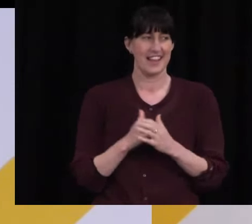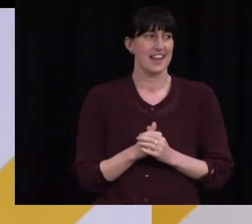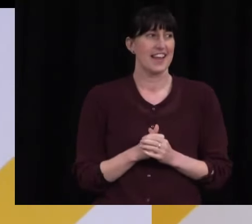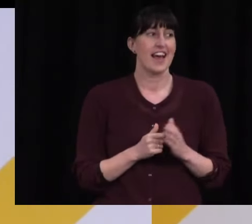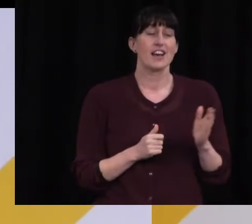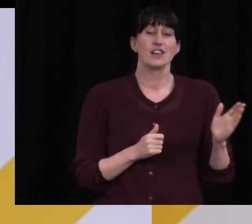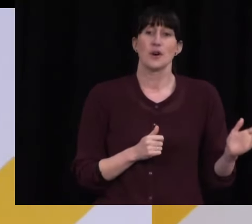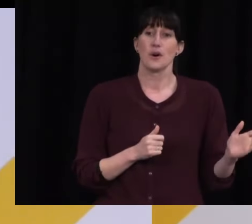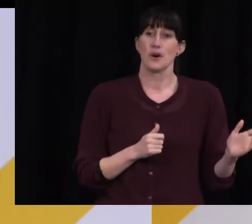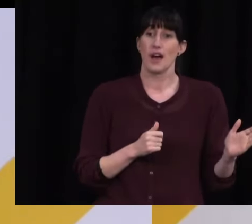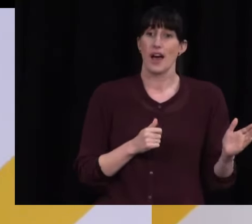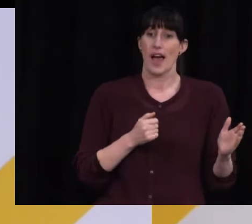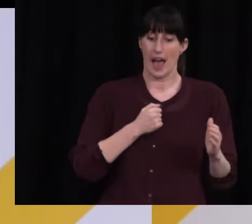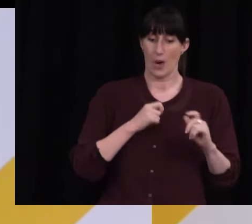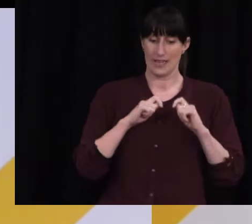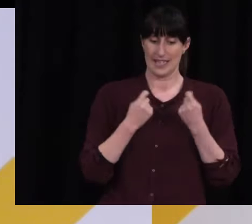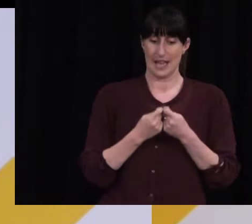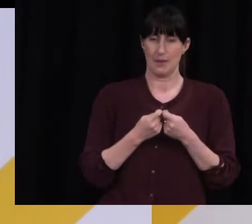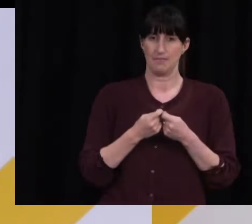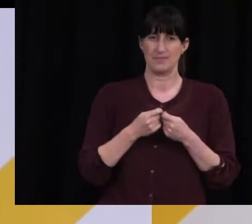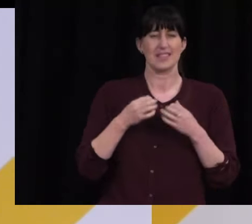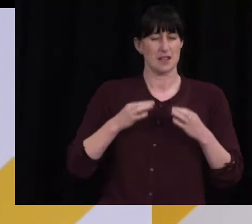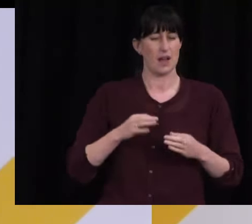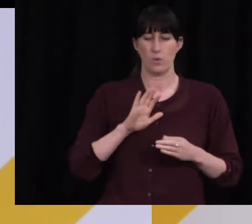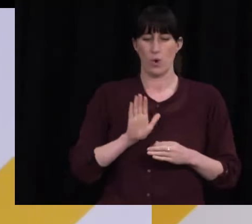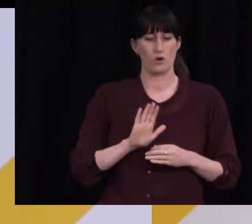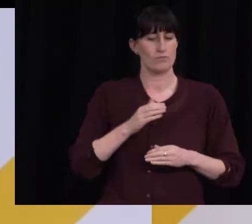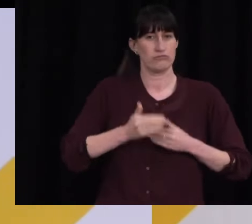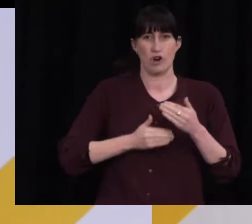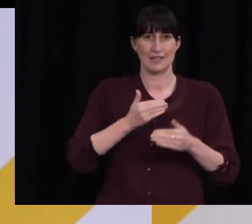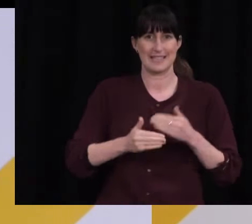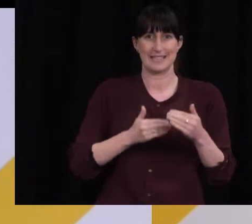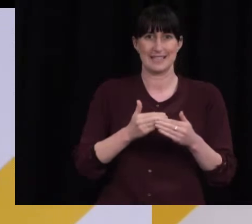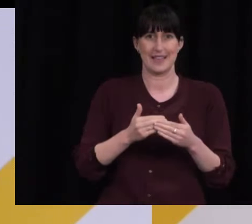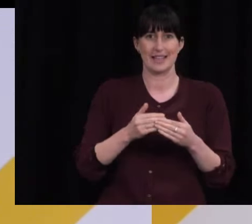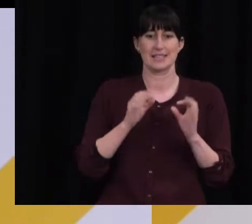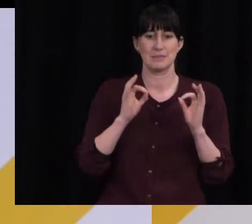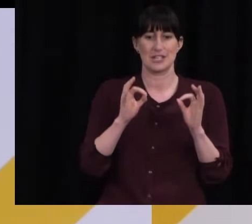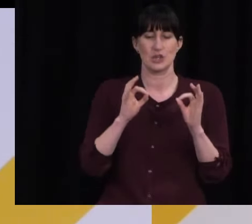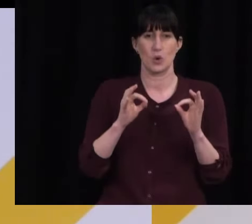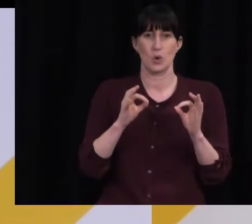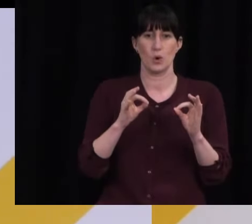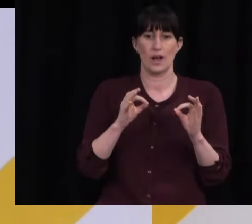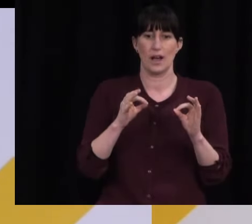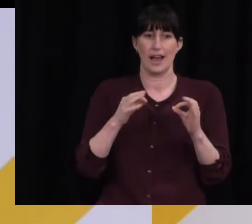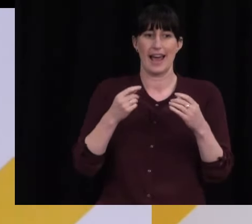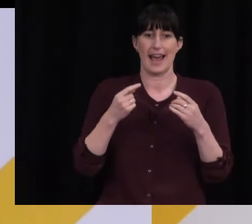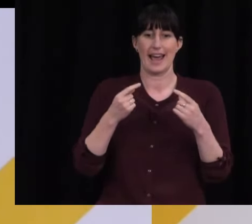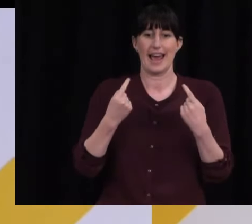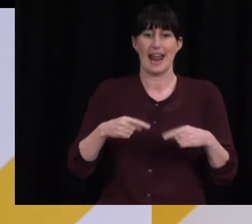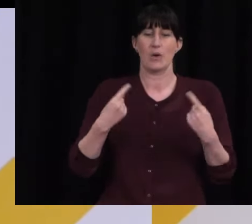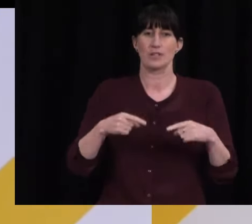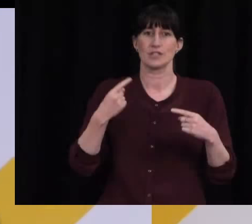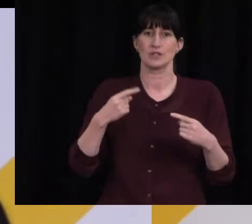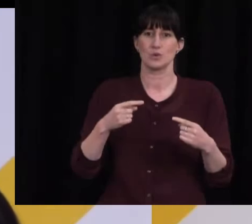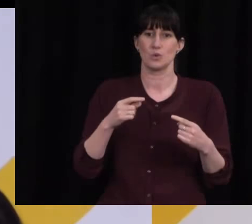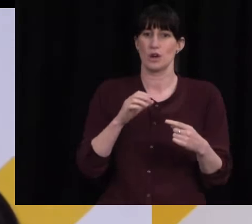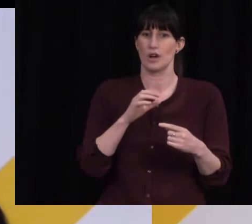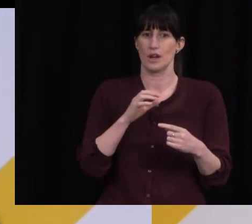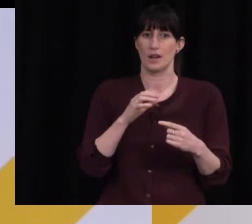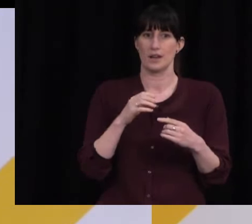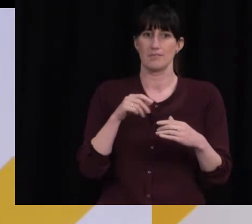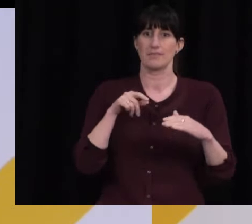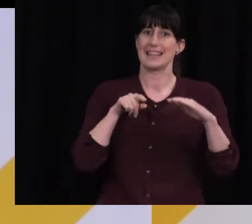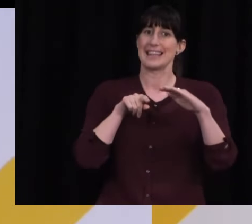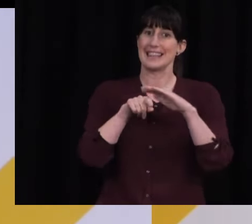process those exemptions coming through because Cabinet was considering the matter today. Yes, okay, I can shed some light on that, forgive me. So nothing is currently going on